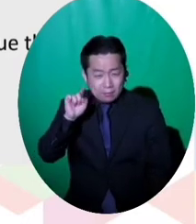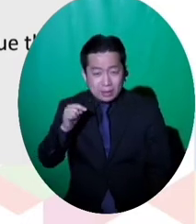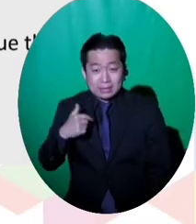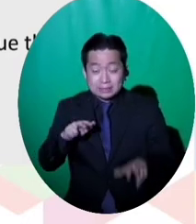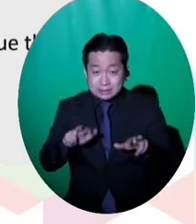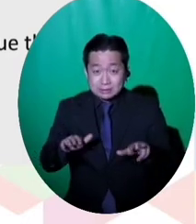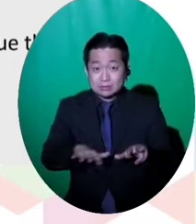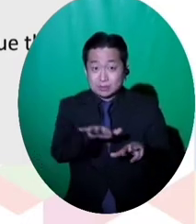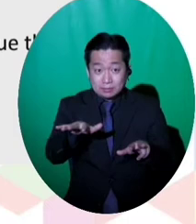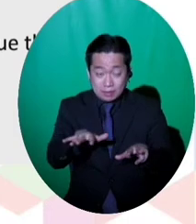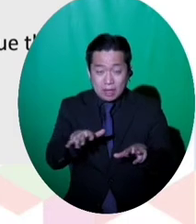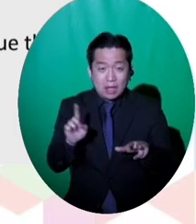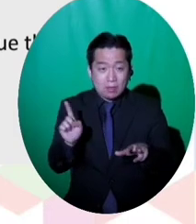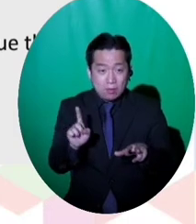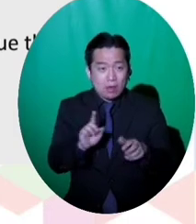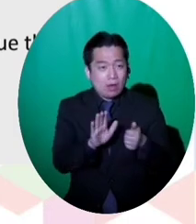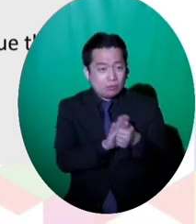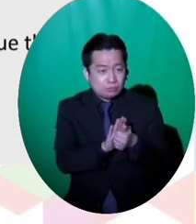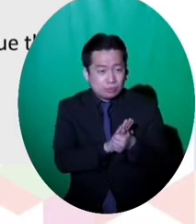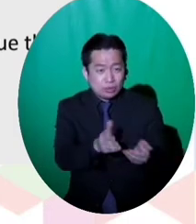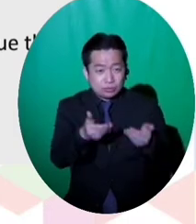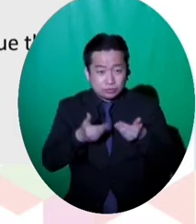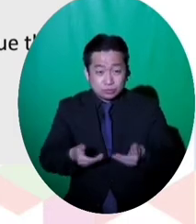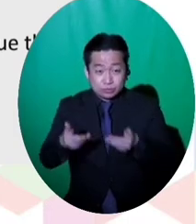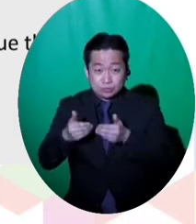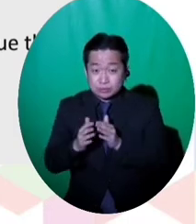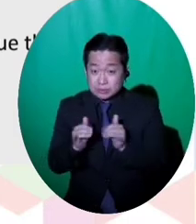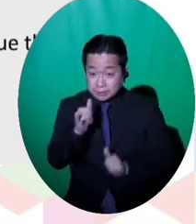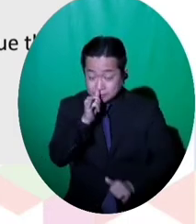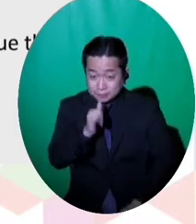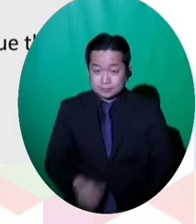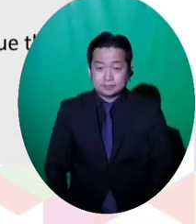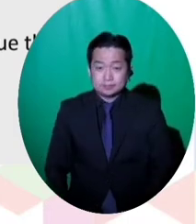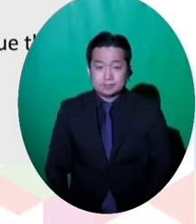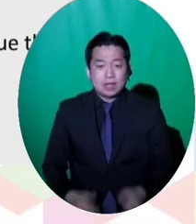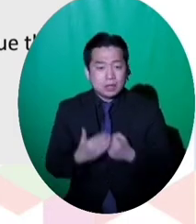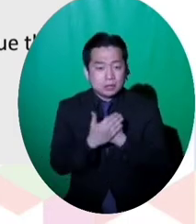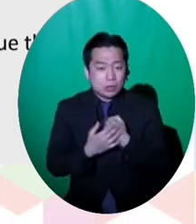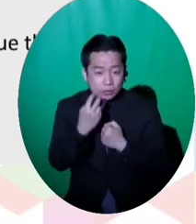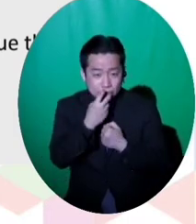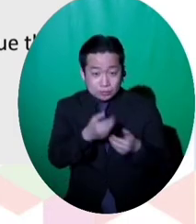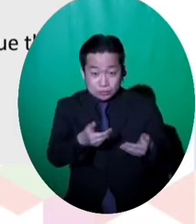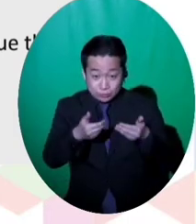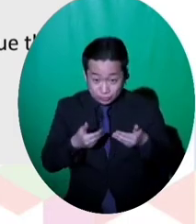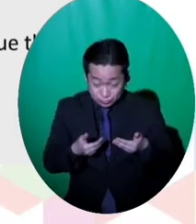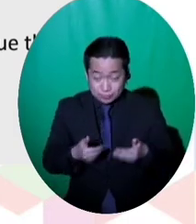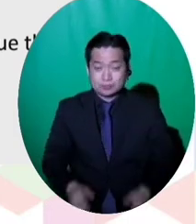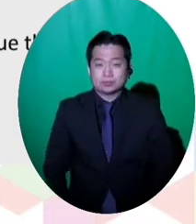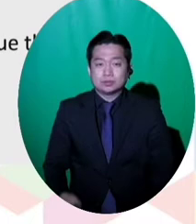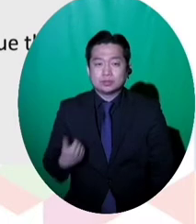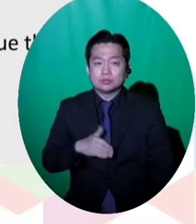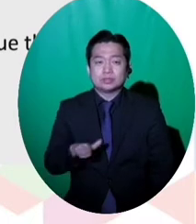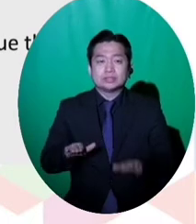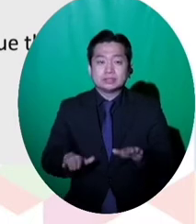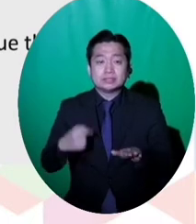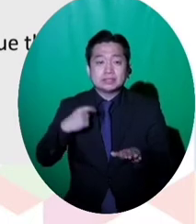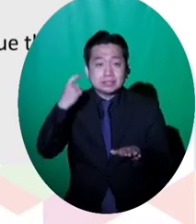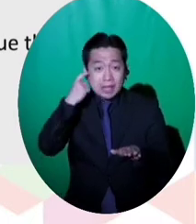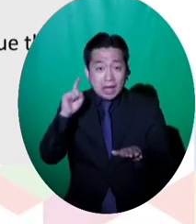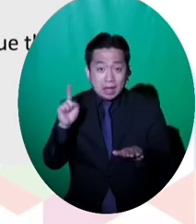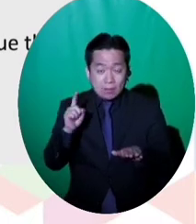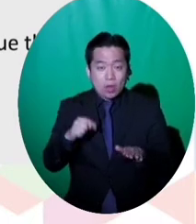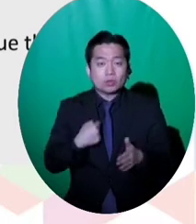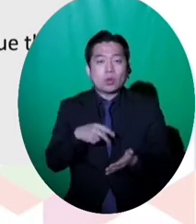which make it possible for us to go on living what we think of as our autonomous lives. Those people who are